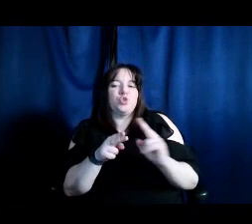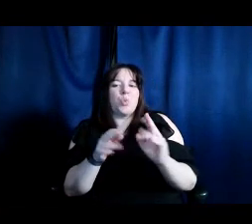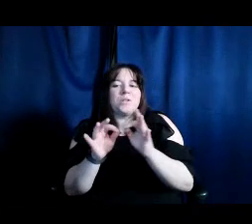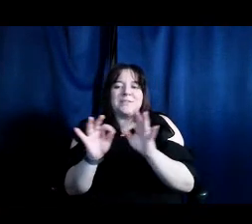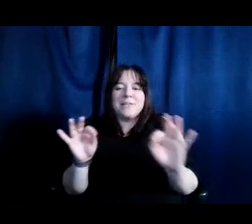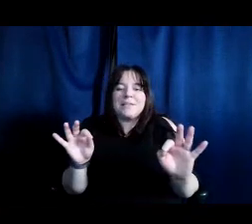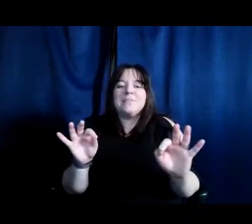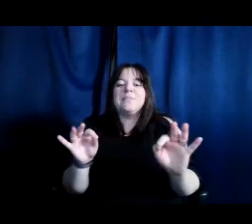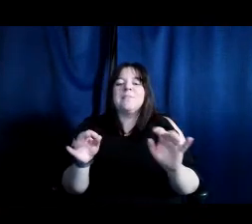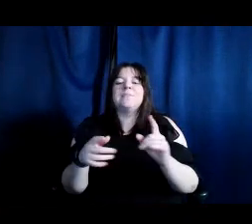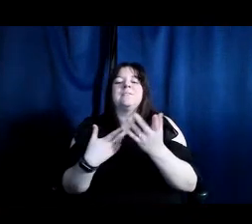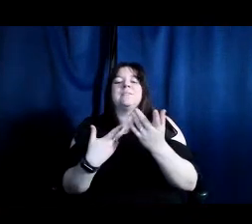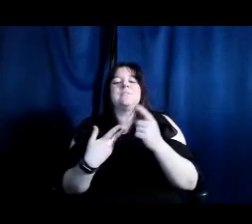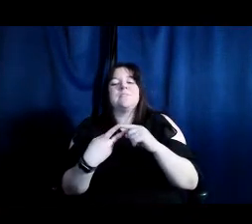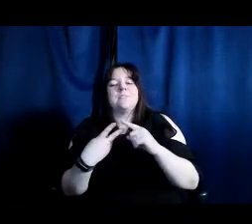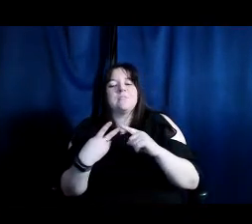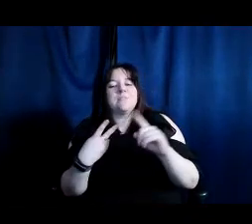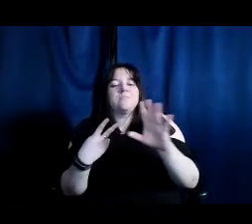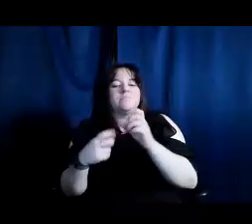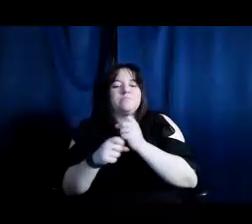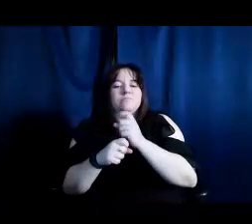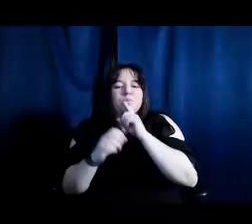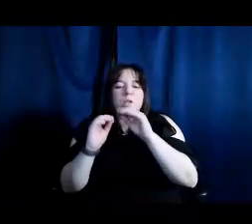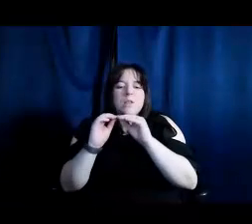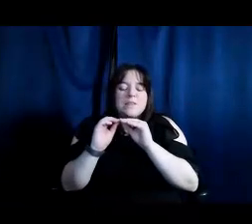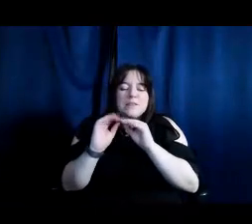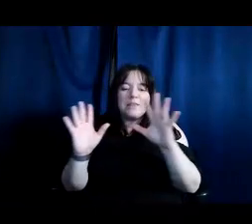consider starting paragraphs with key takeaways or